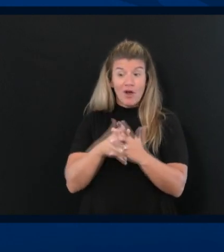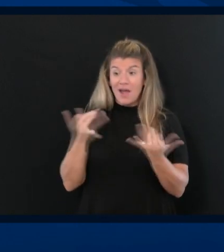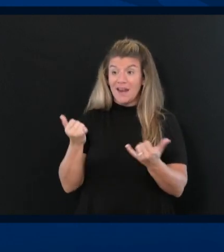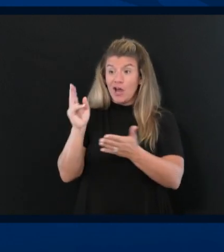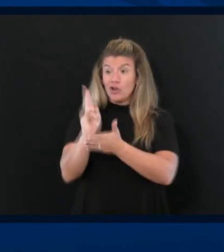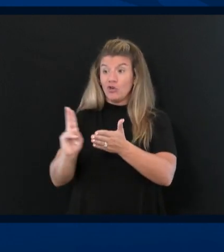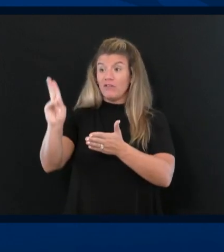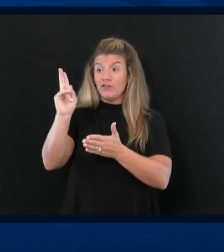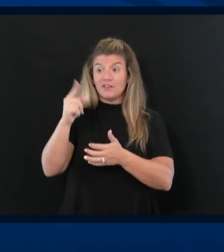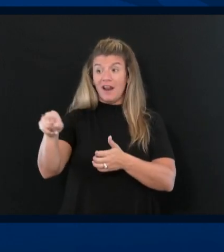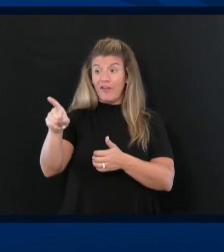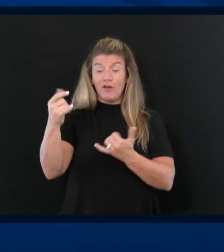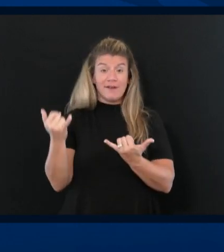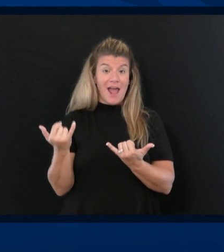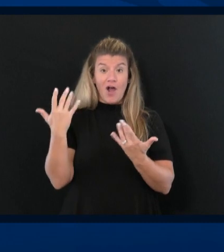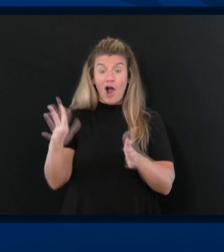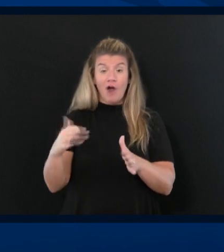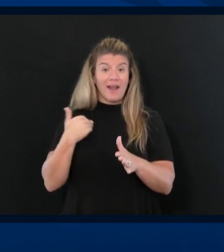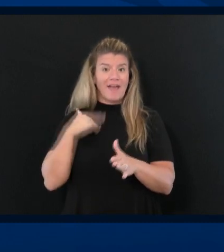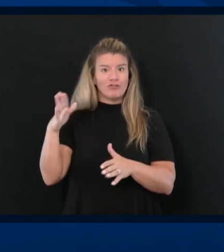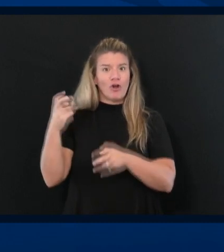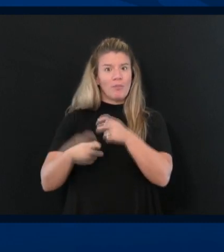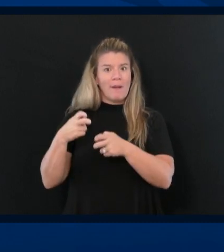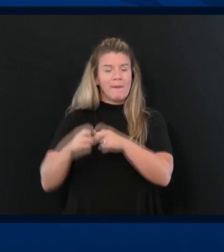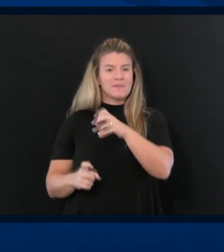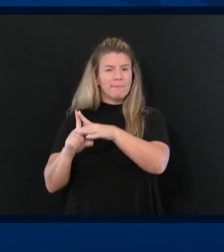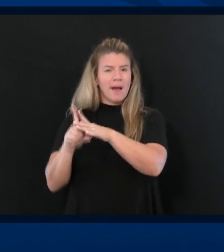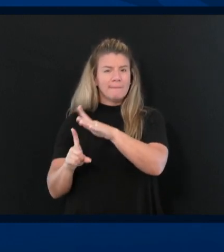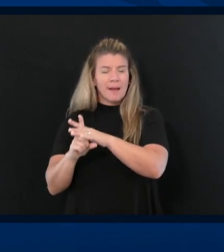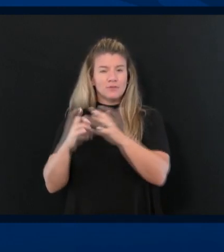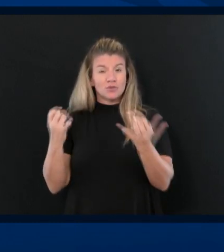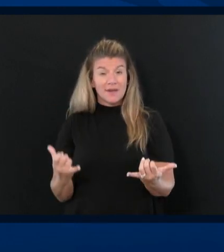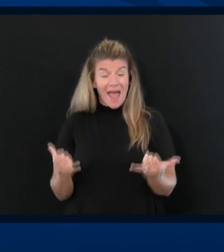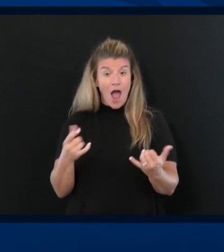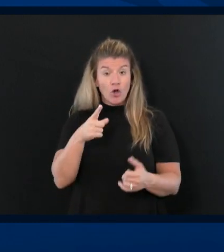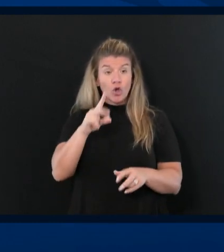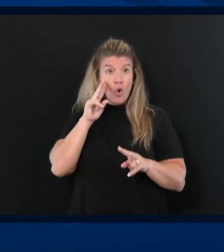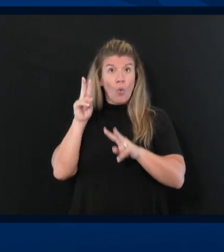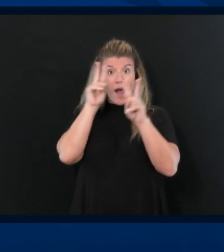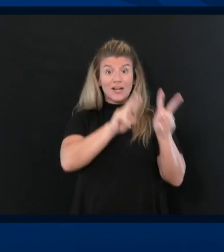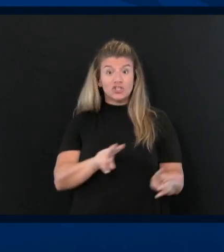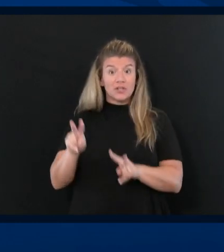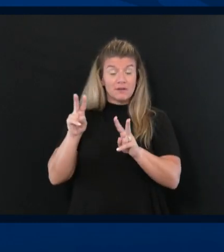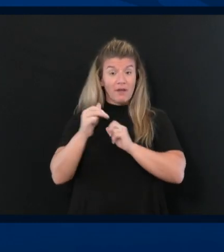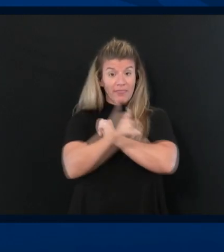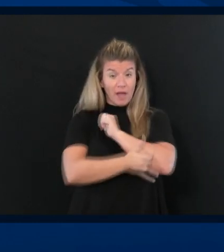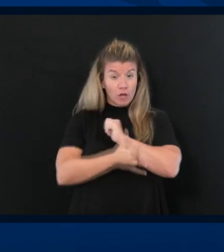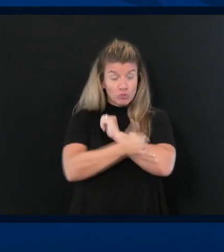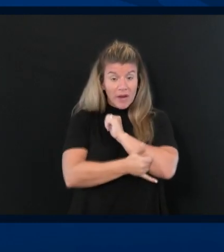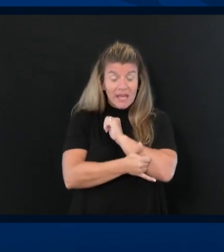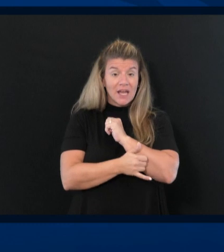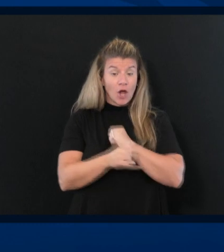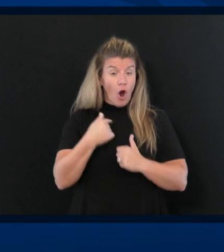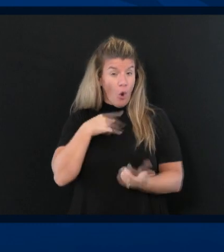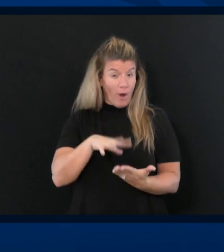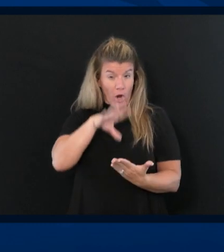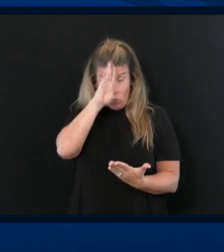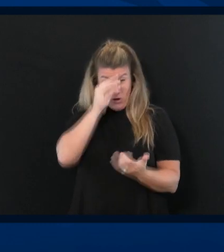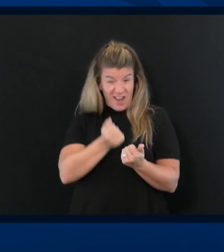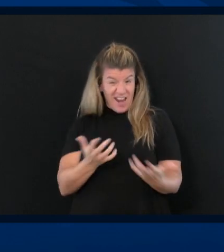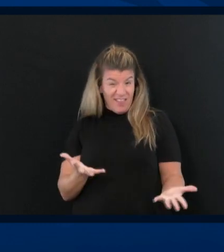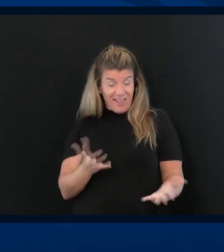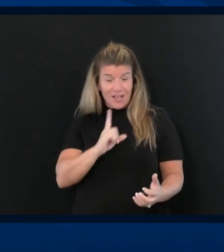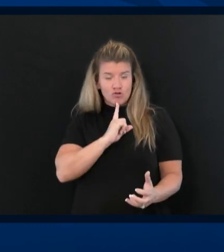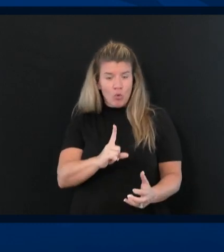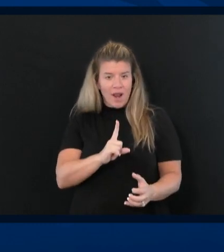dealing with their own problems here, but is there anything to be learned from what we're seeing across the country? And do we have enough time to implement